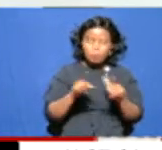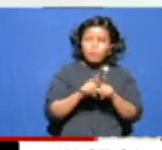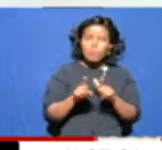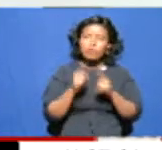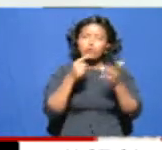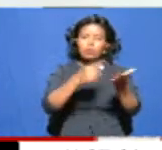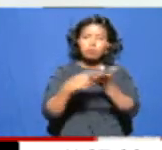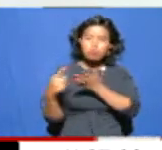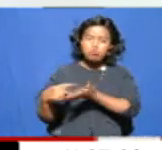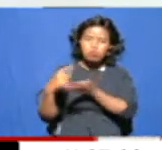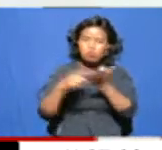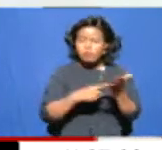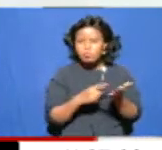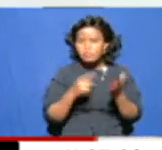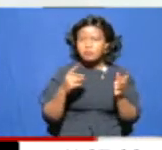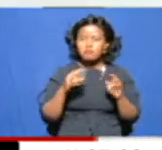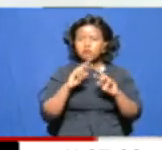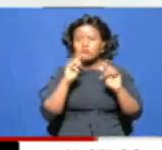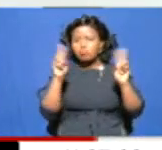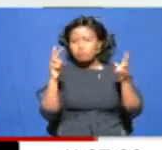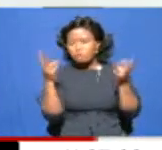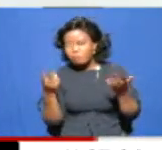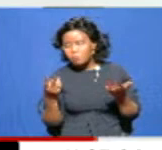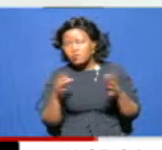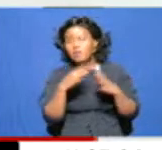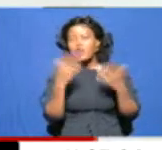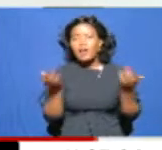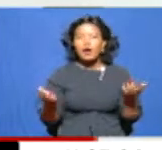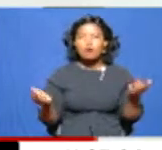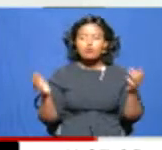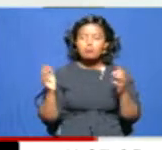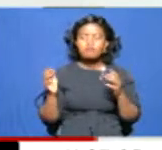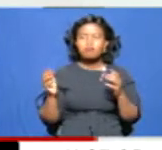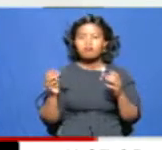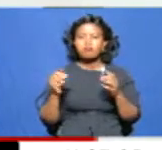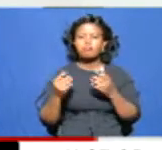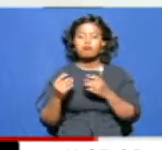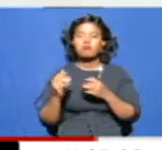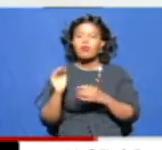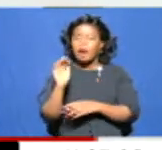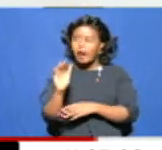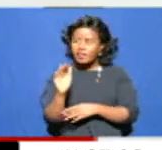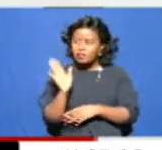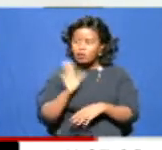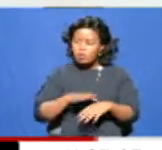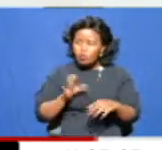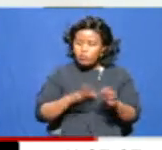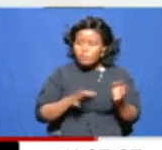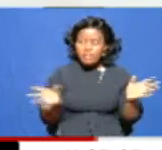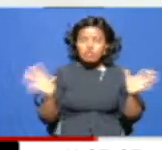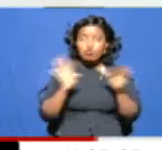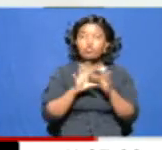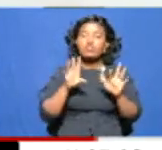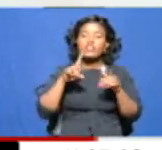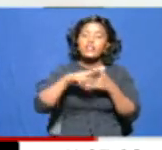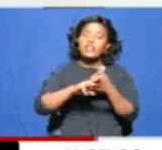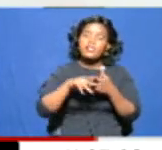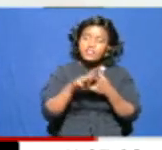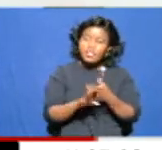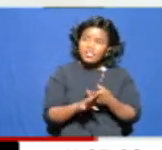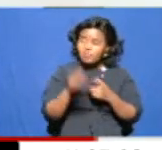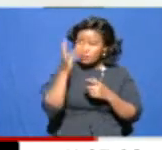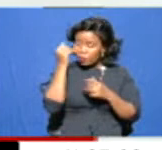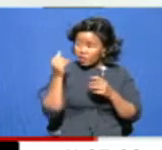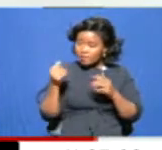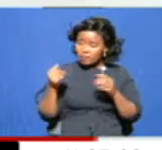issues on how to tip more women to join the engineering fraternity, bearing in mind that less than